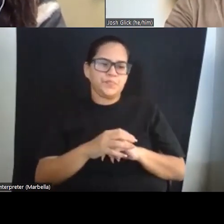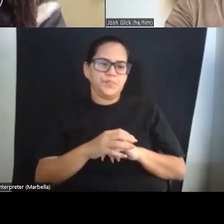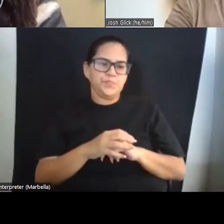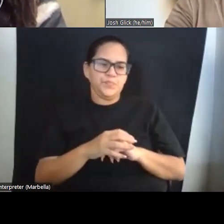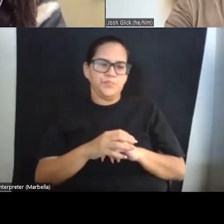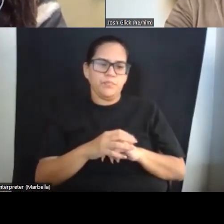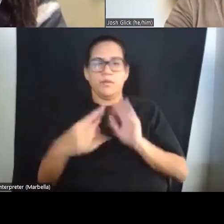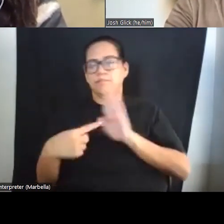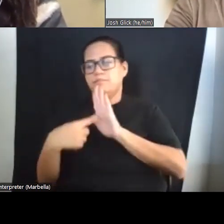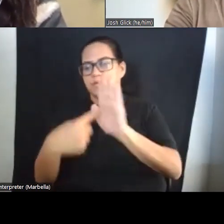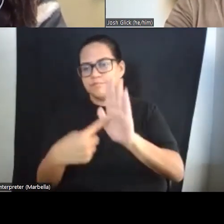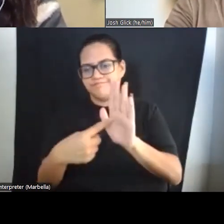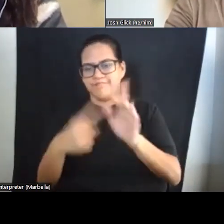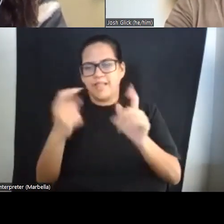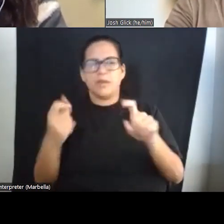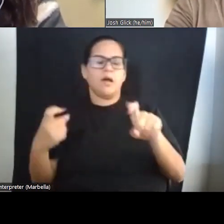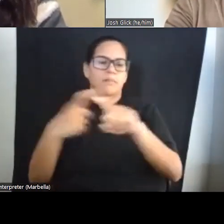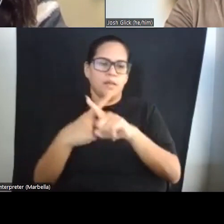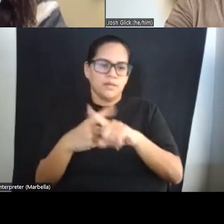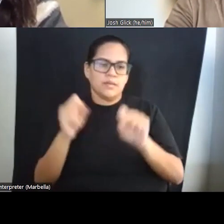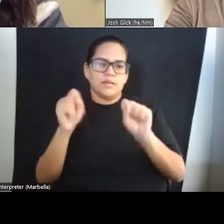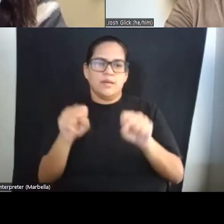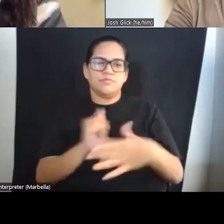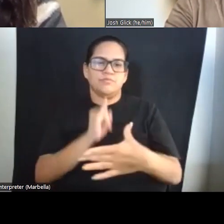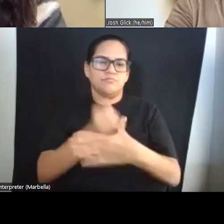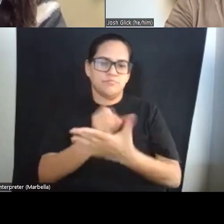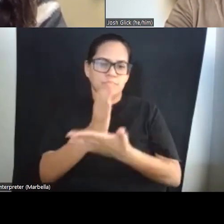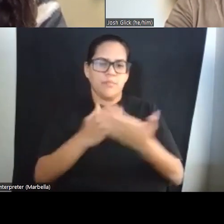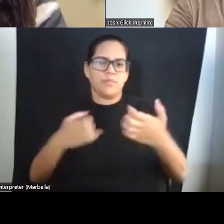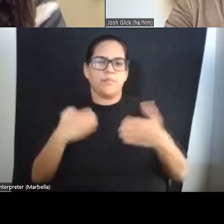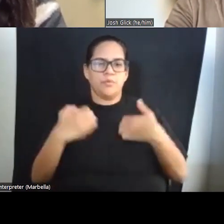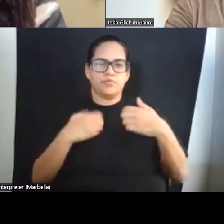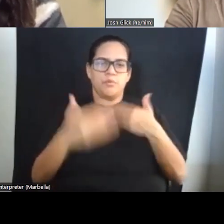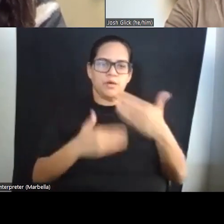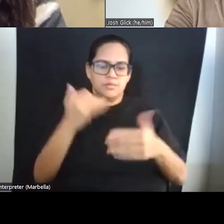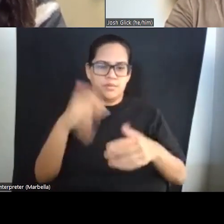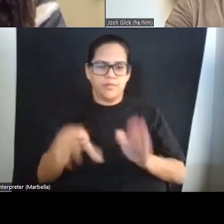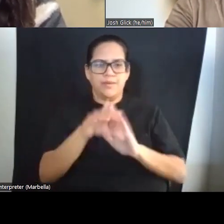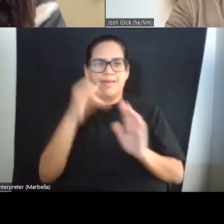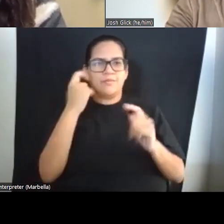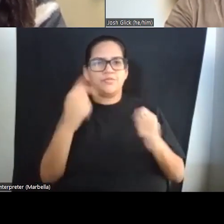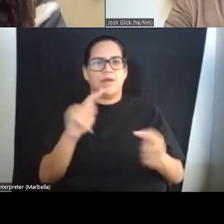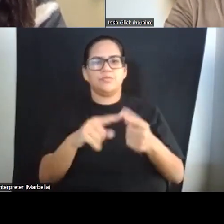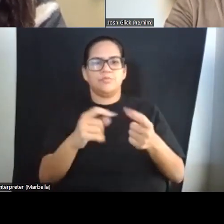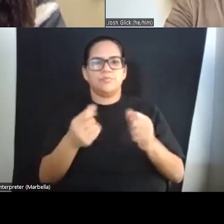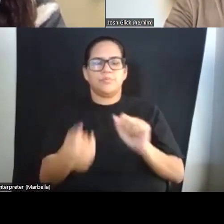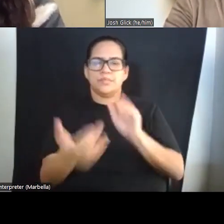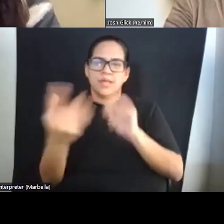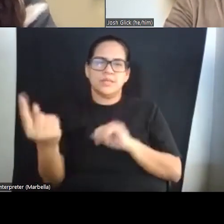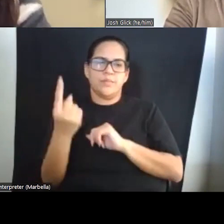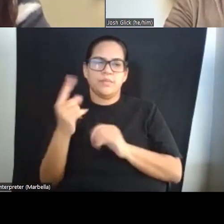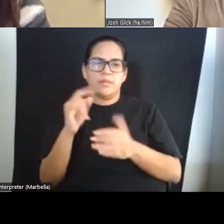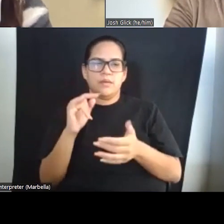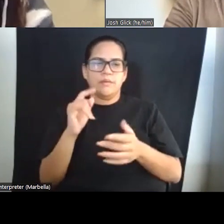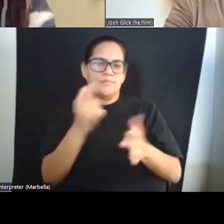the disclosure is sort of complex, and it can disrupt the sort of the emotional process of the film. And if you're trying to present something which is the